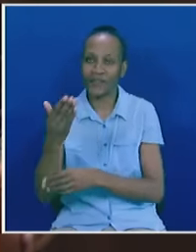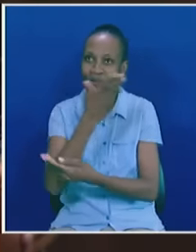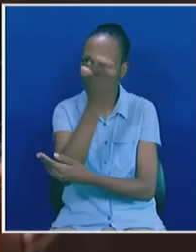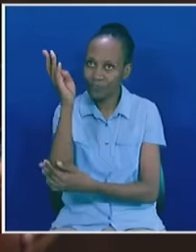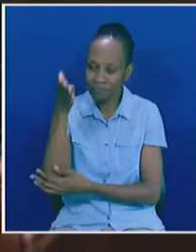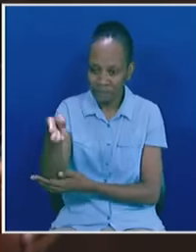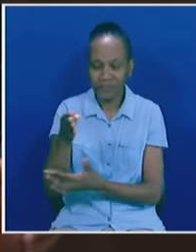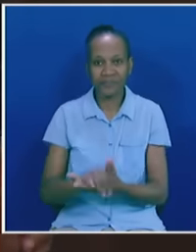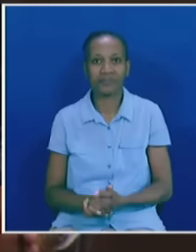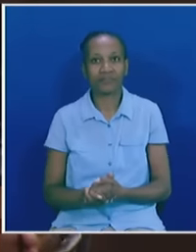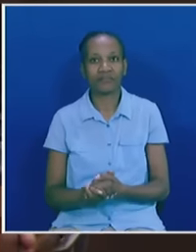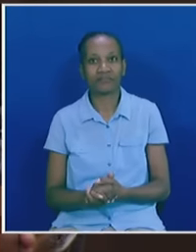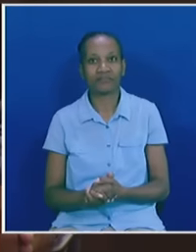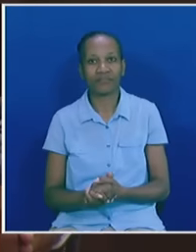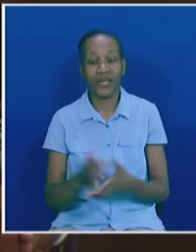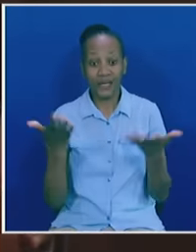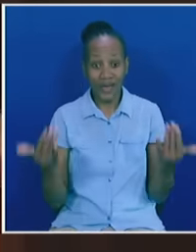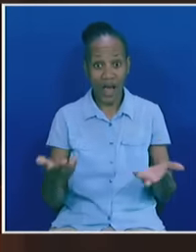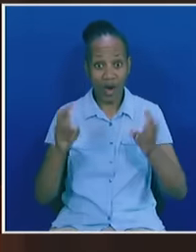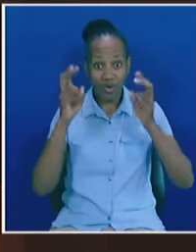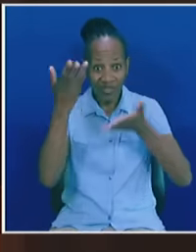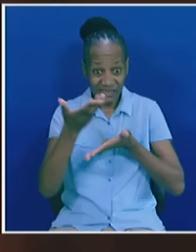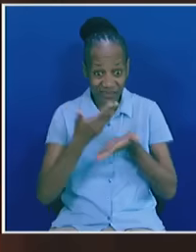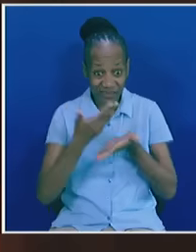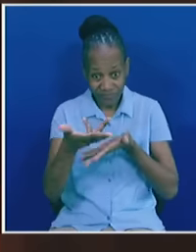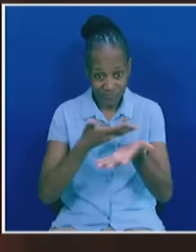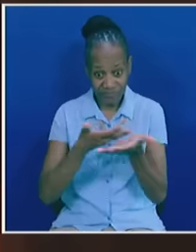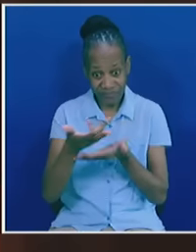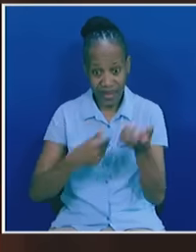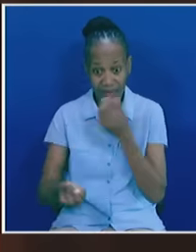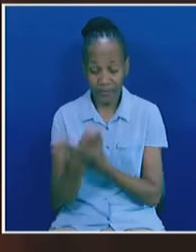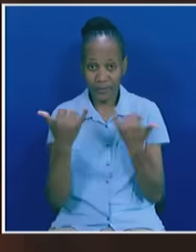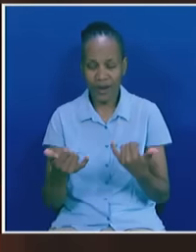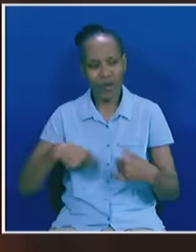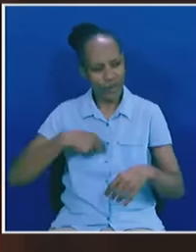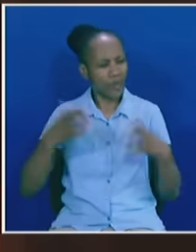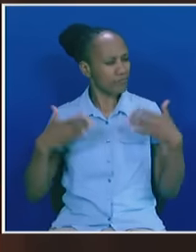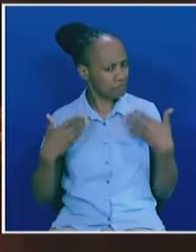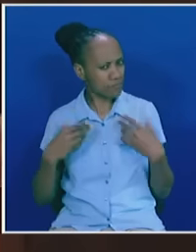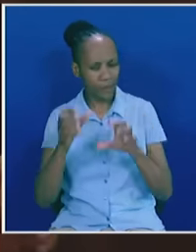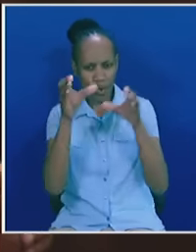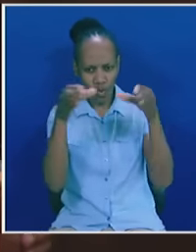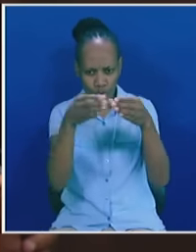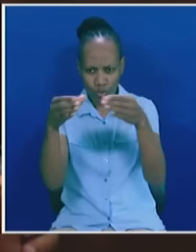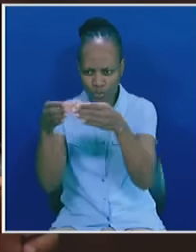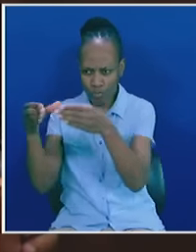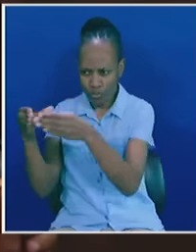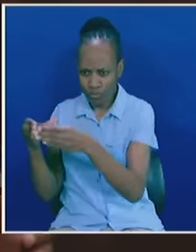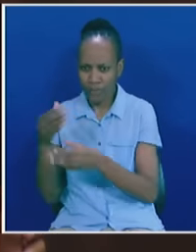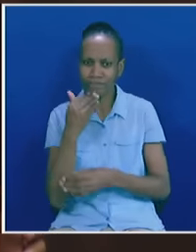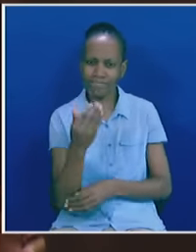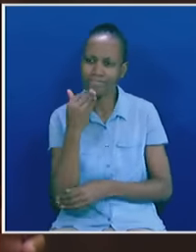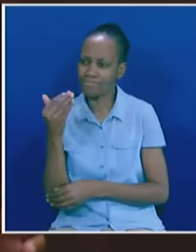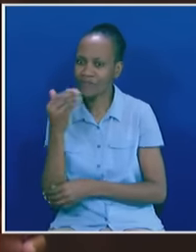Well, with respect to the debate, we are very pleased that a number of parties, we are coming to the party